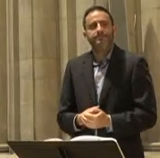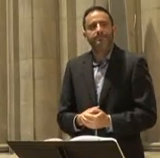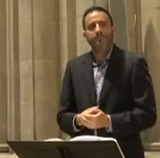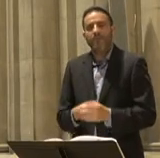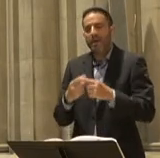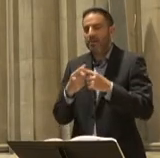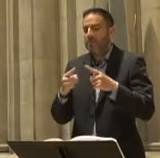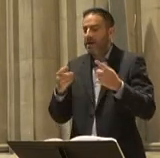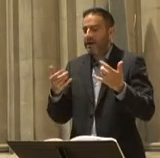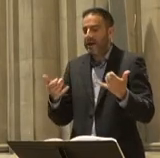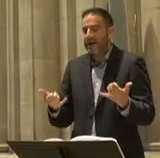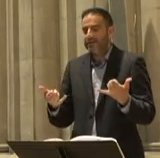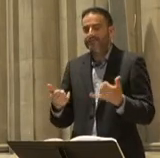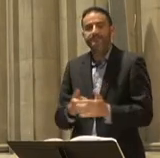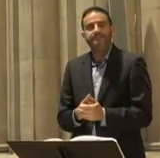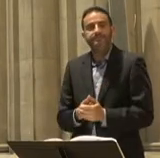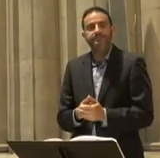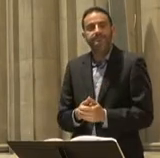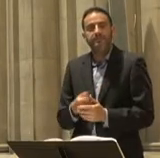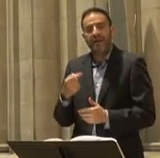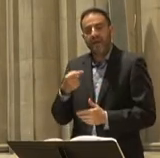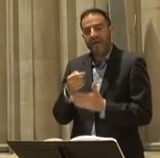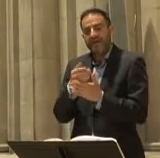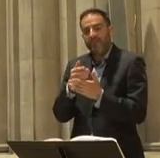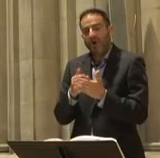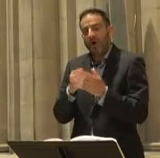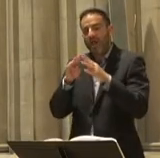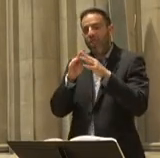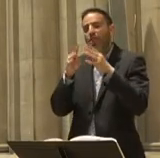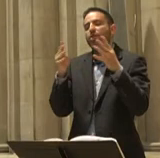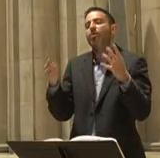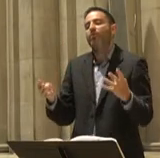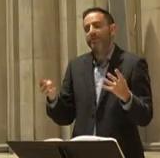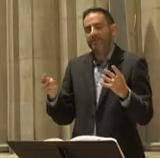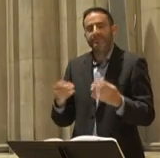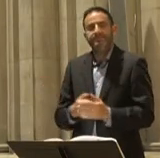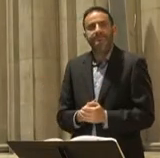But now, see, he's part of that rainbow.